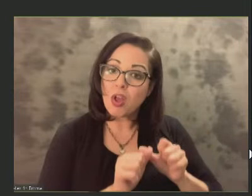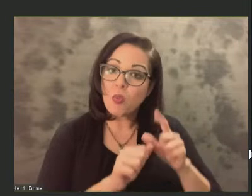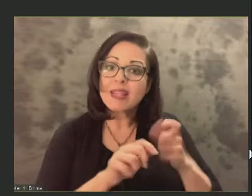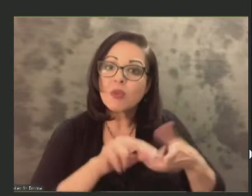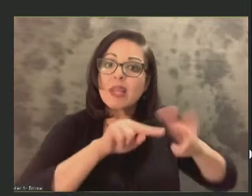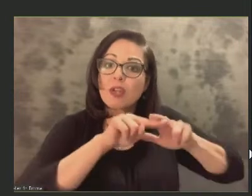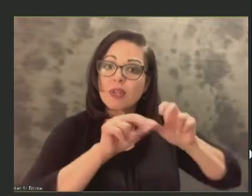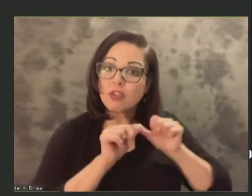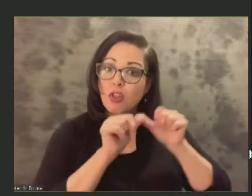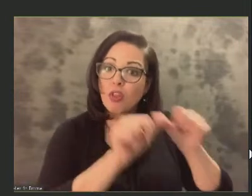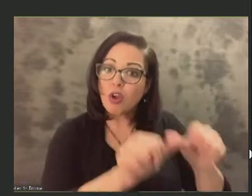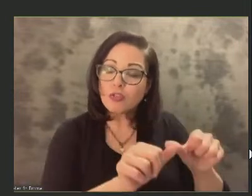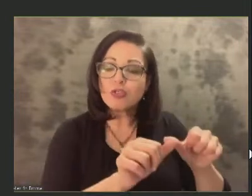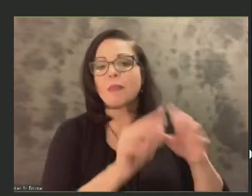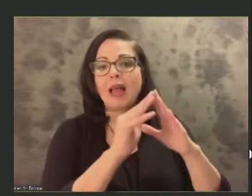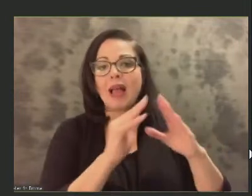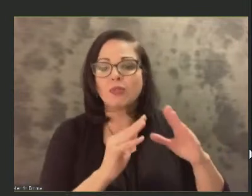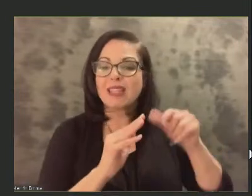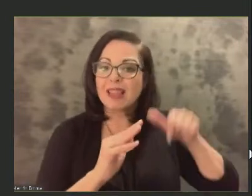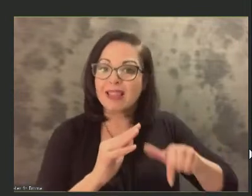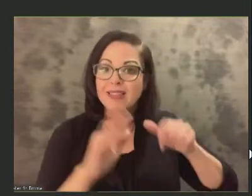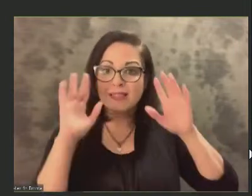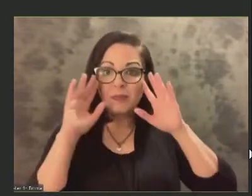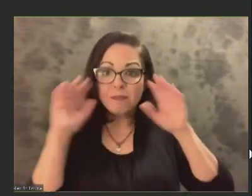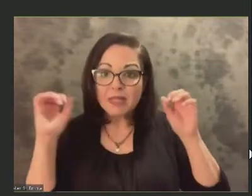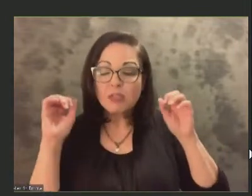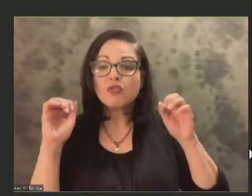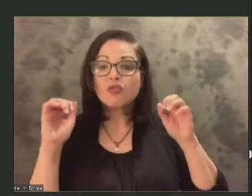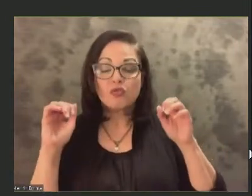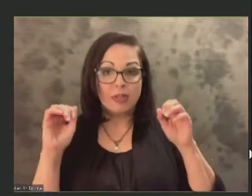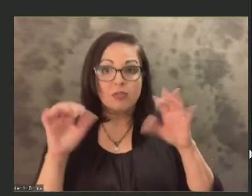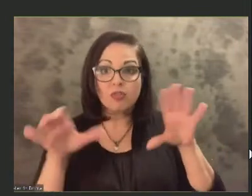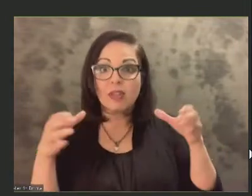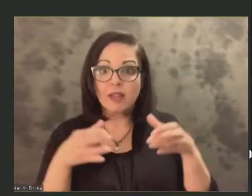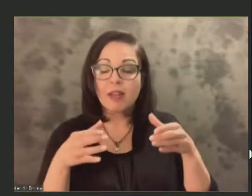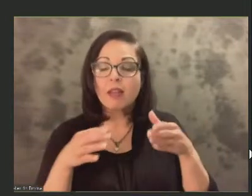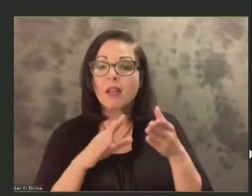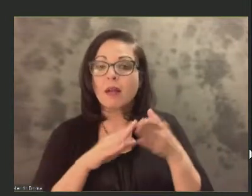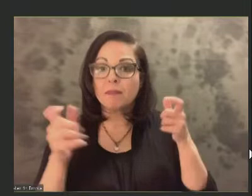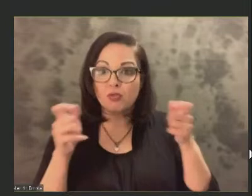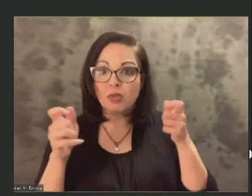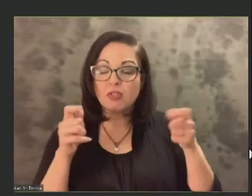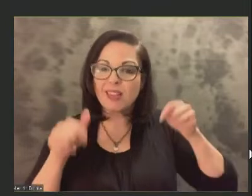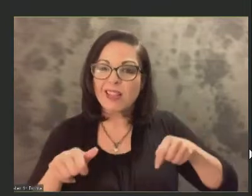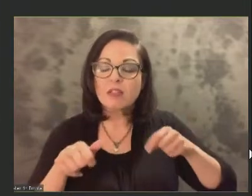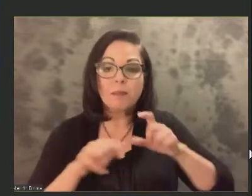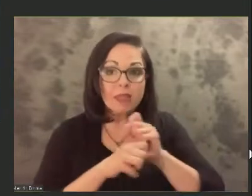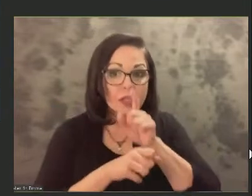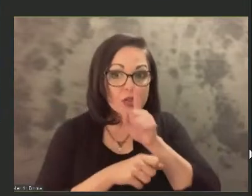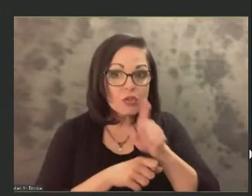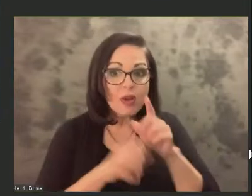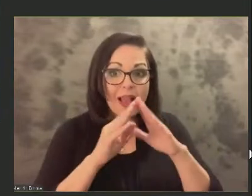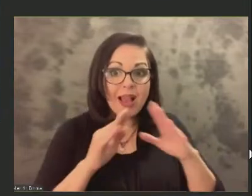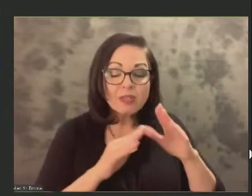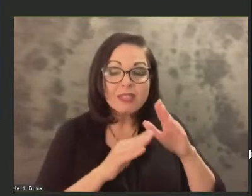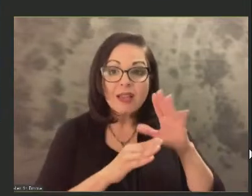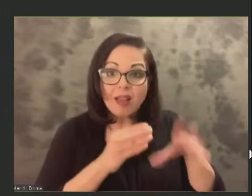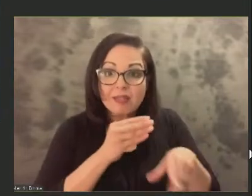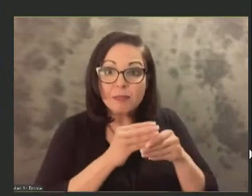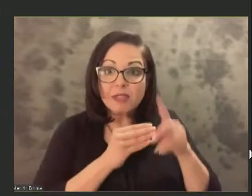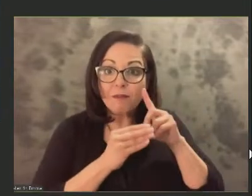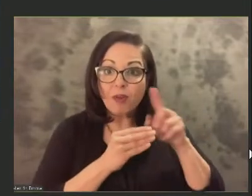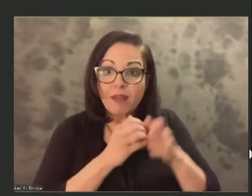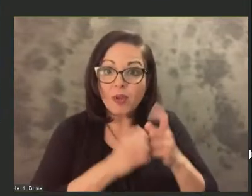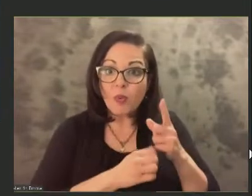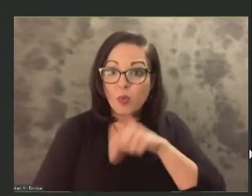This administration campaigned on ensuring there will be a housing subsidy for everyone who qualifies. Right now,